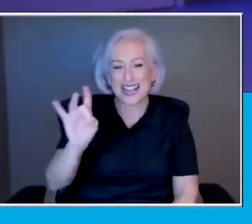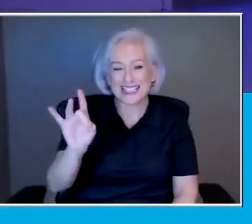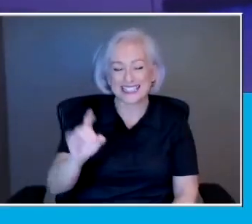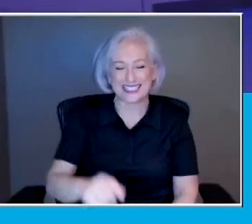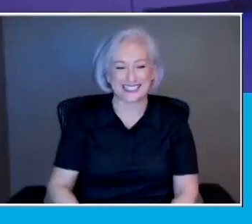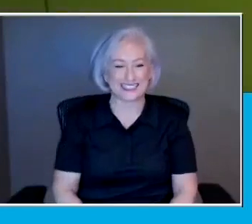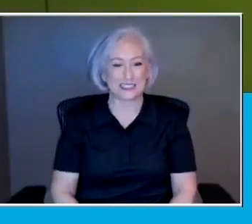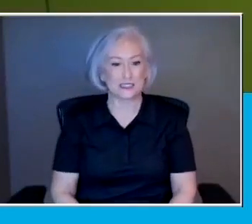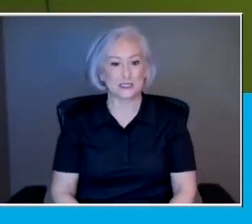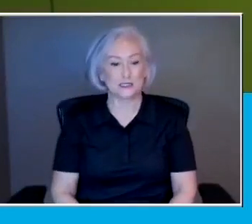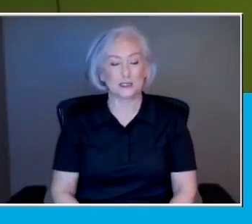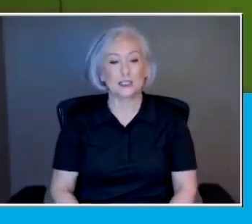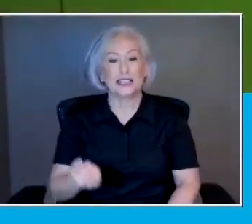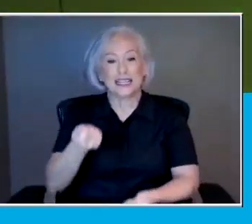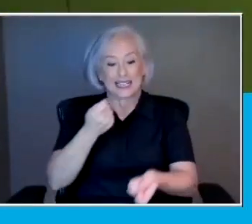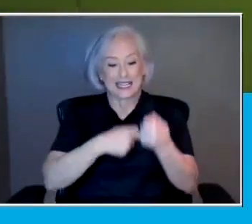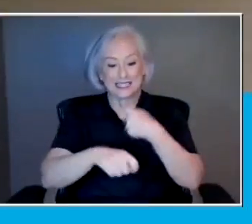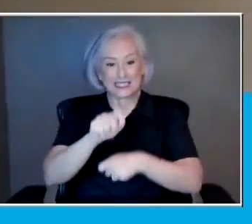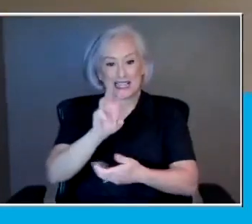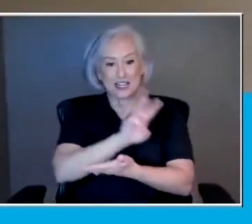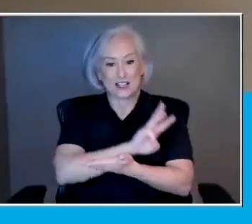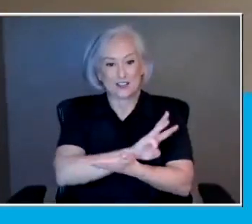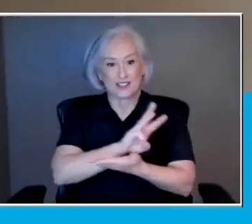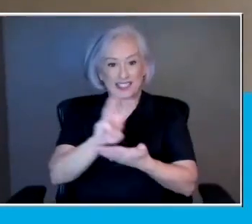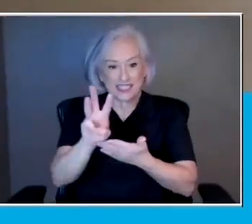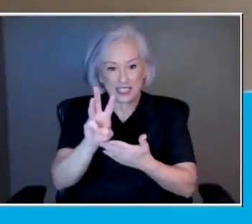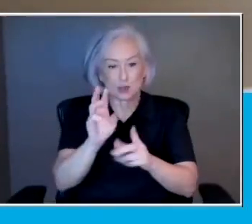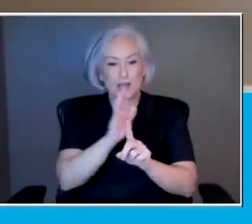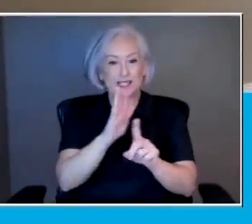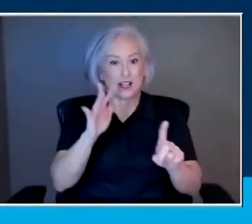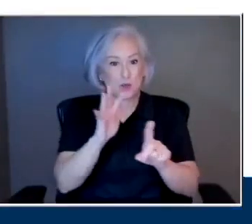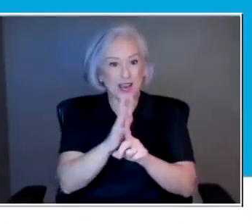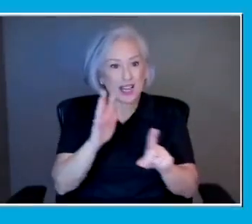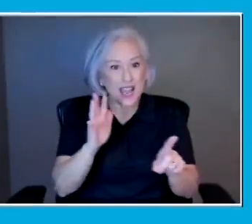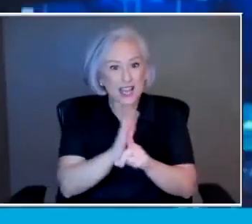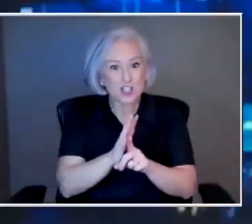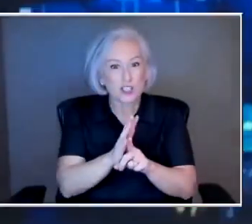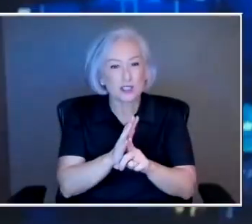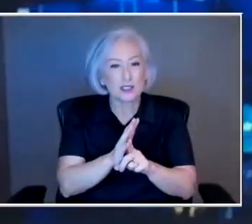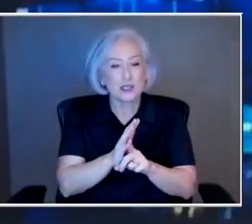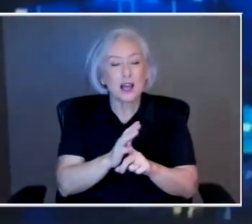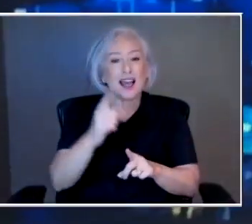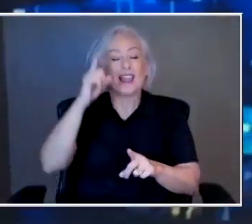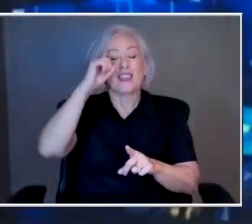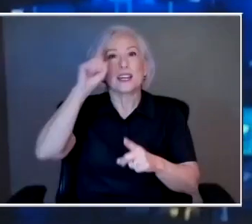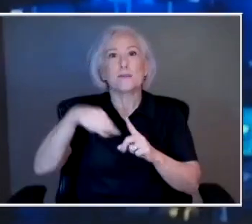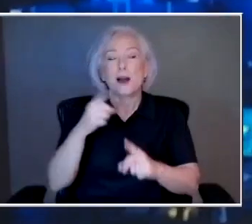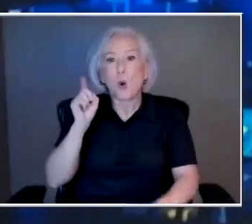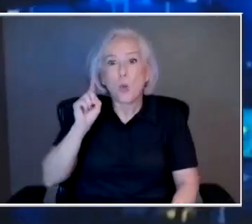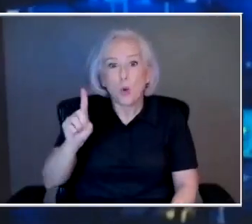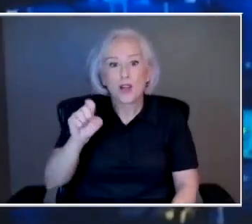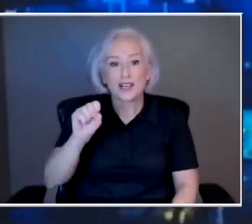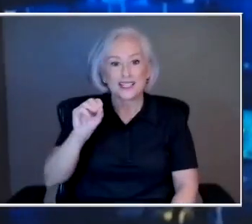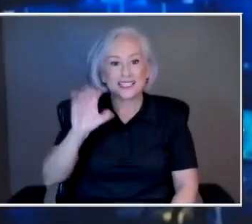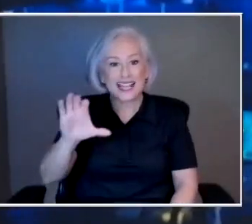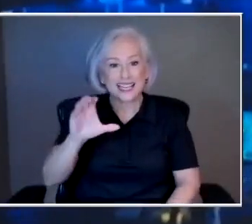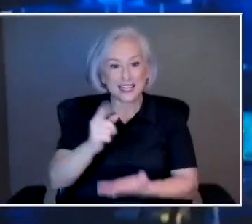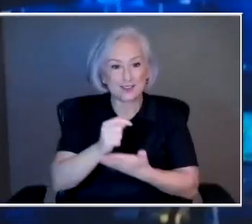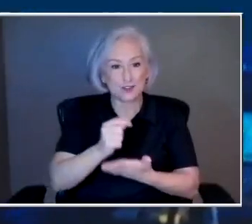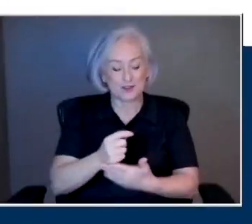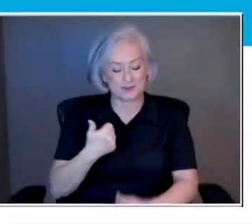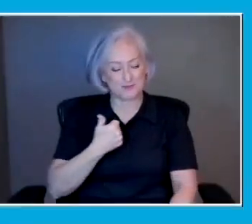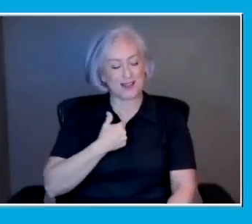of radiation, imagine needing just 1 second of treatment. I'm Alexis Del Cid on the next Open Mics with